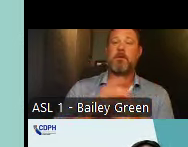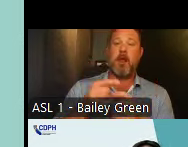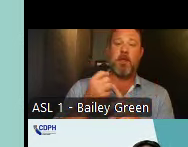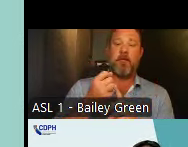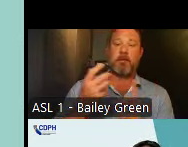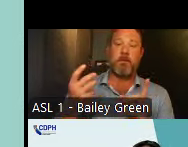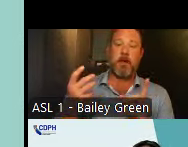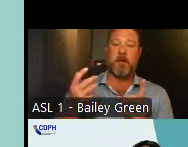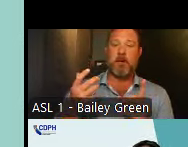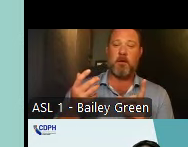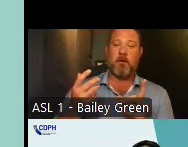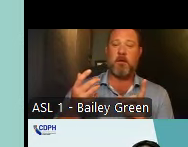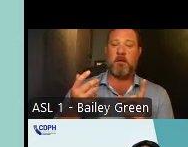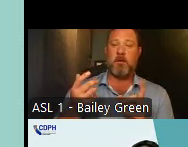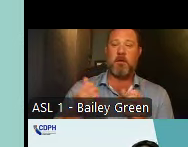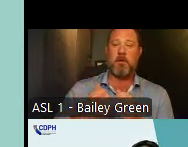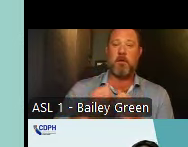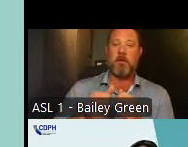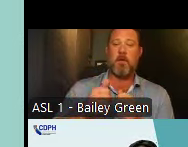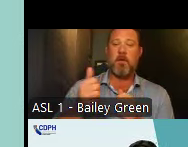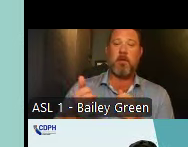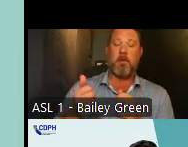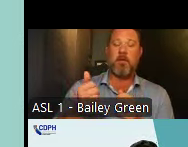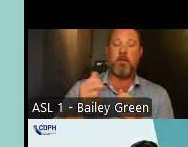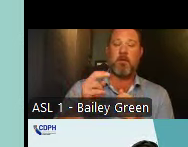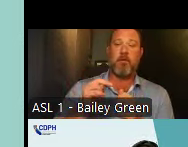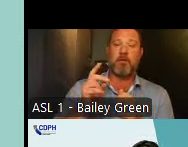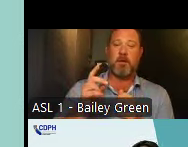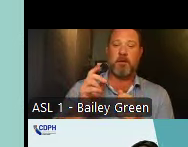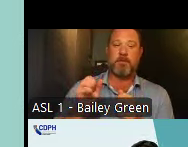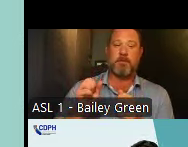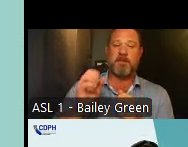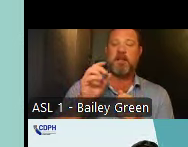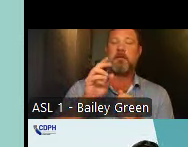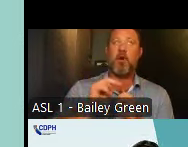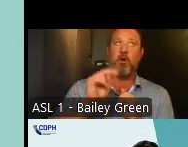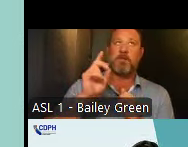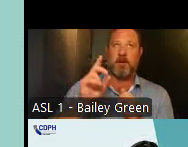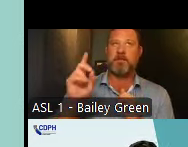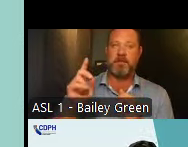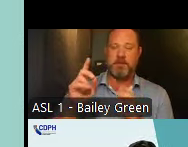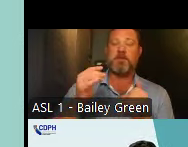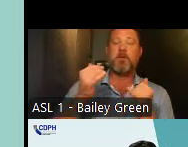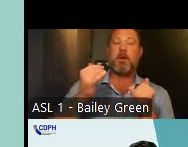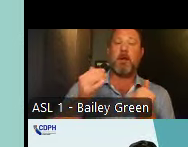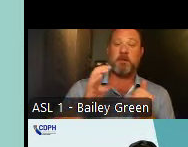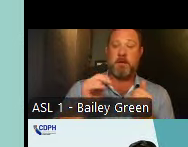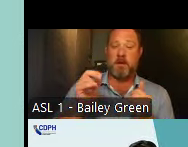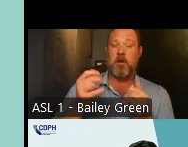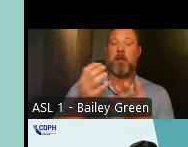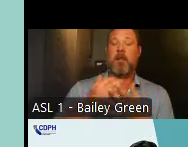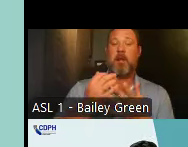expanded with other neurodegenerative diseases. In 2023, CNDR started collecting data